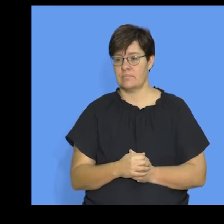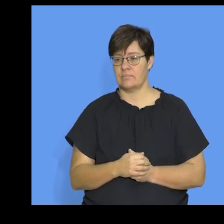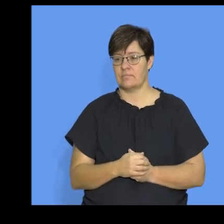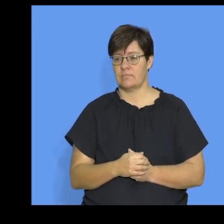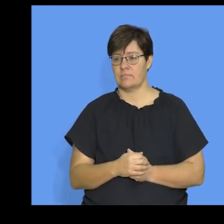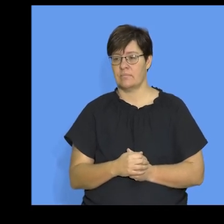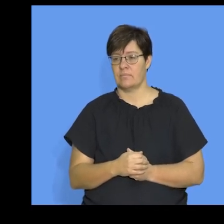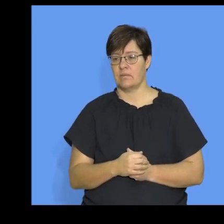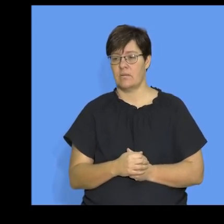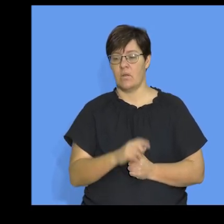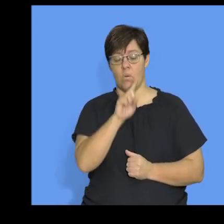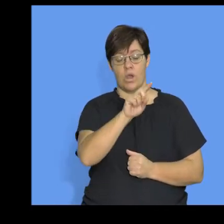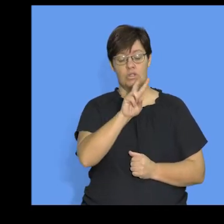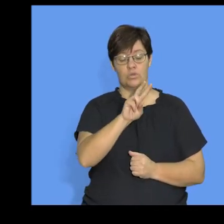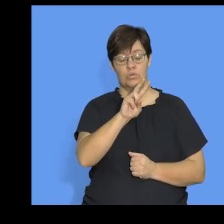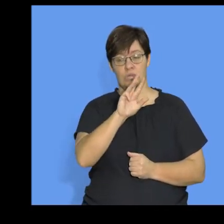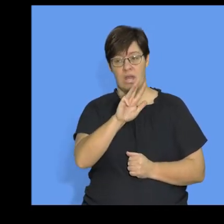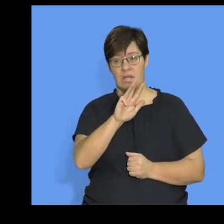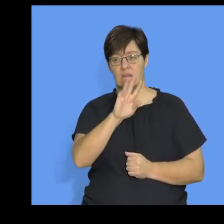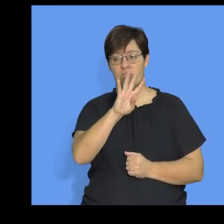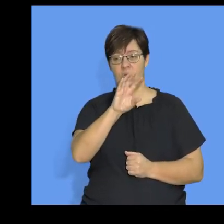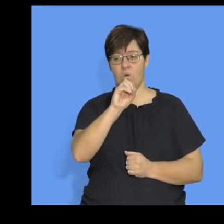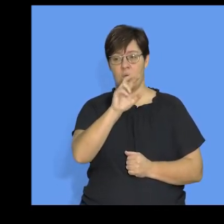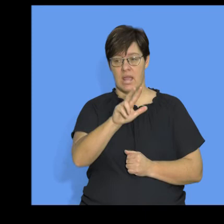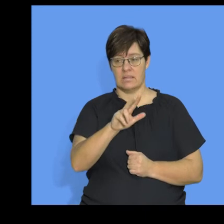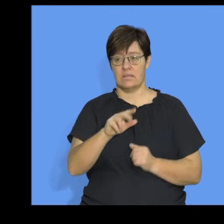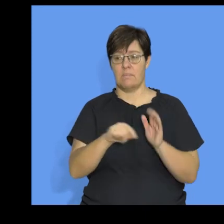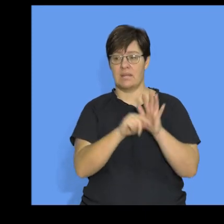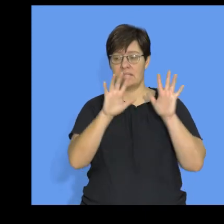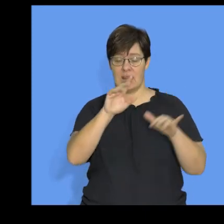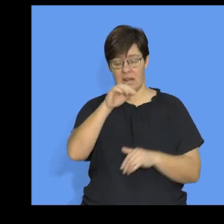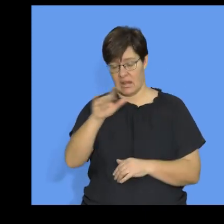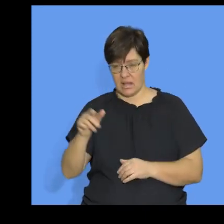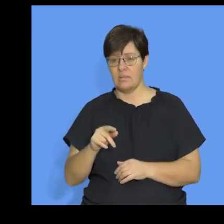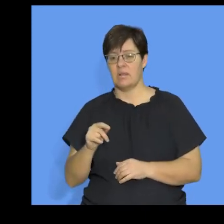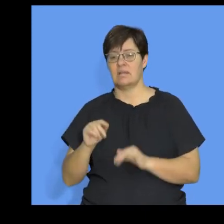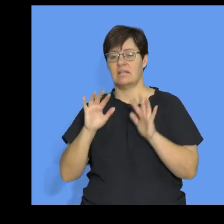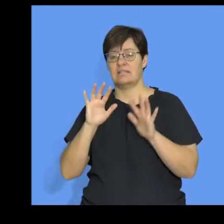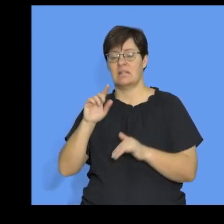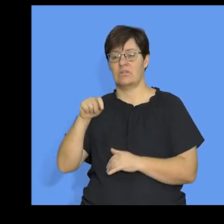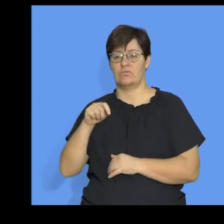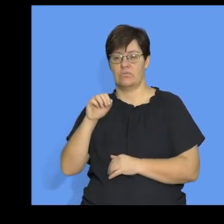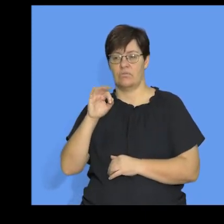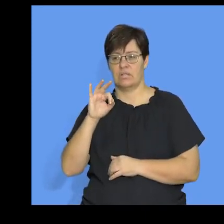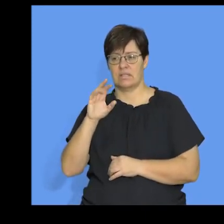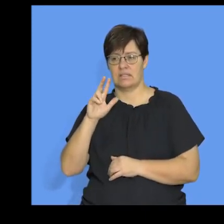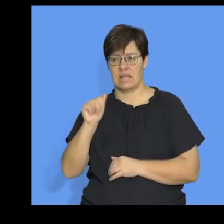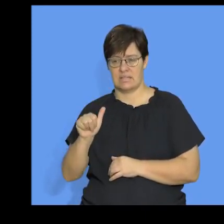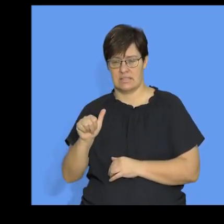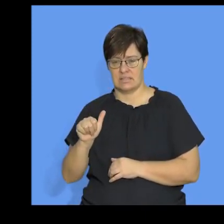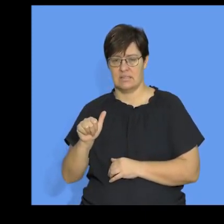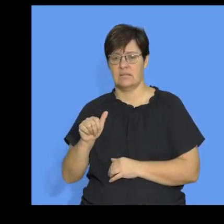There we go, 129,408, 10,368. So if we look at this figure once again, it was a